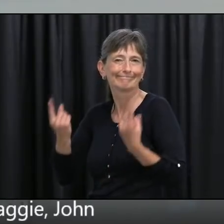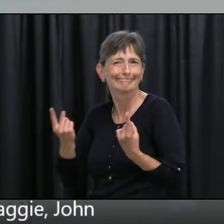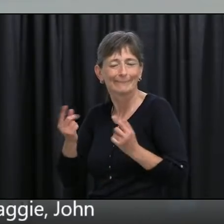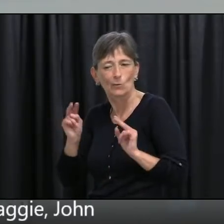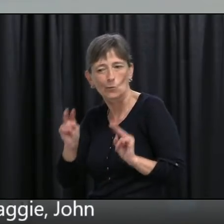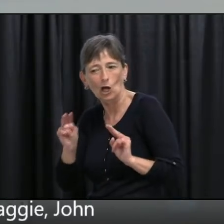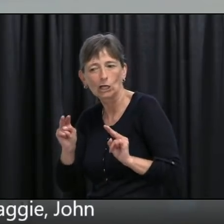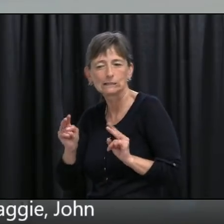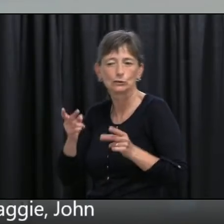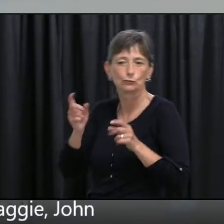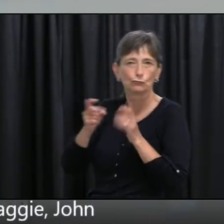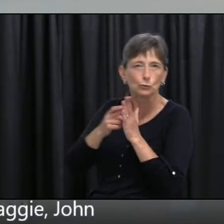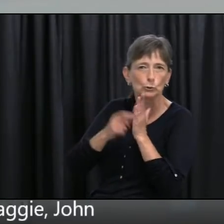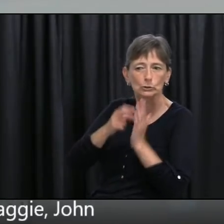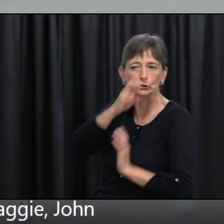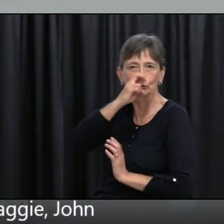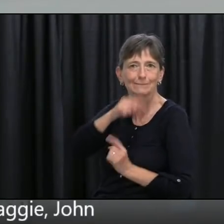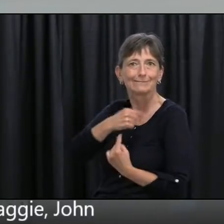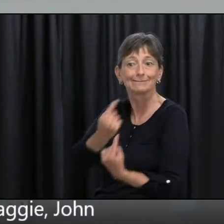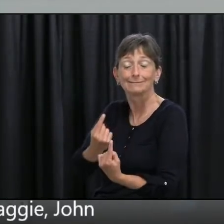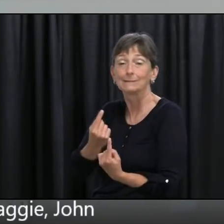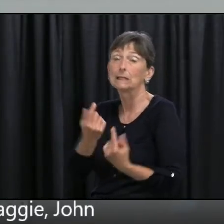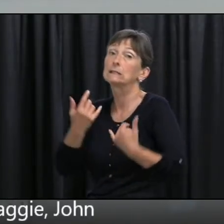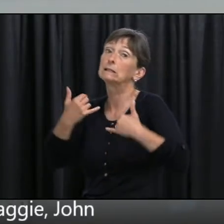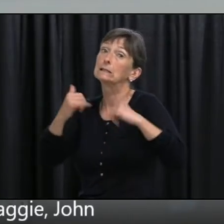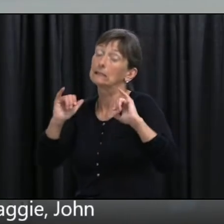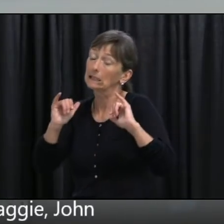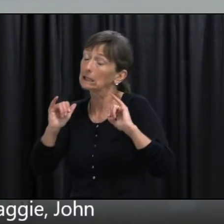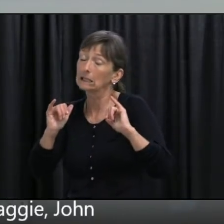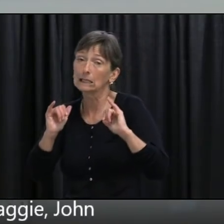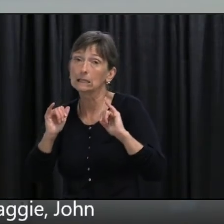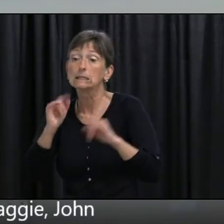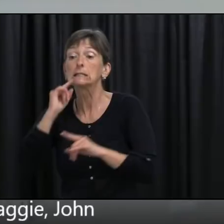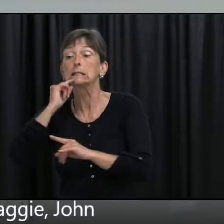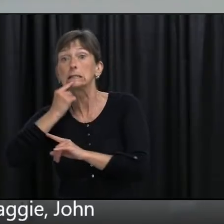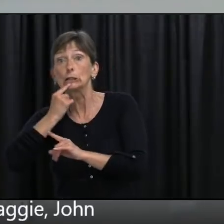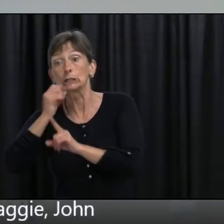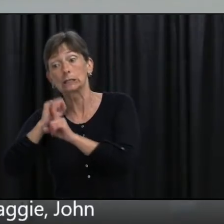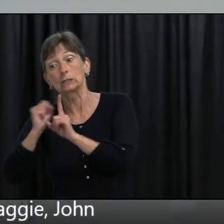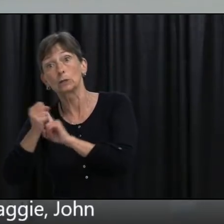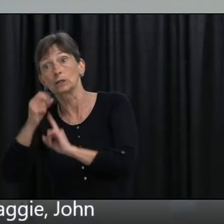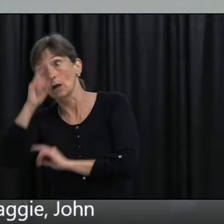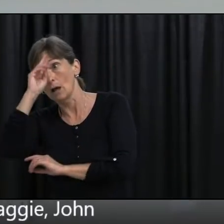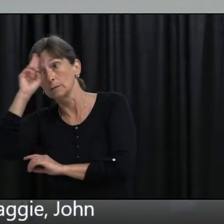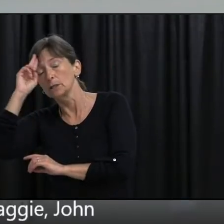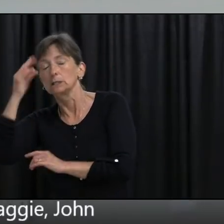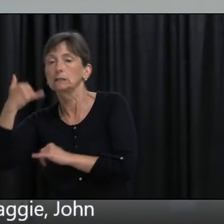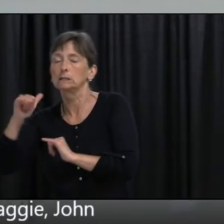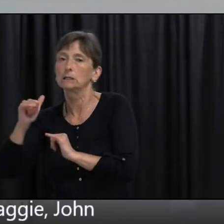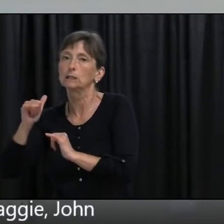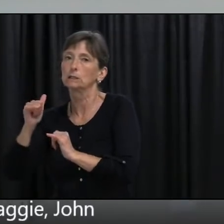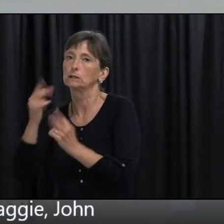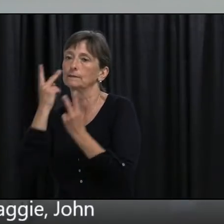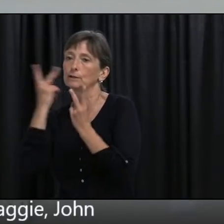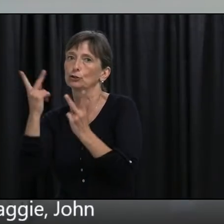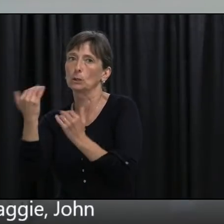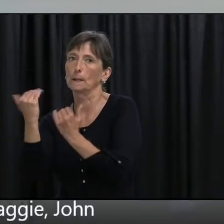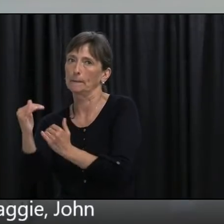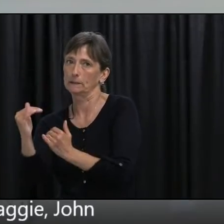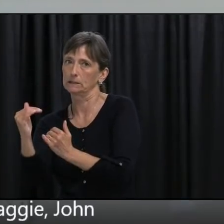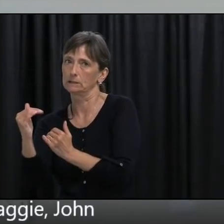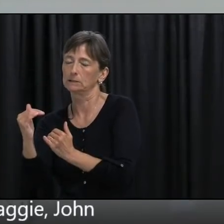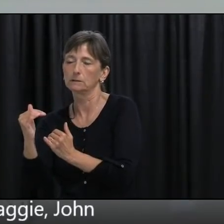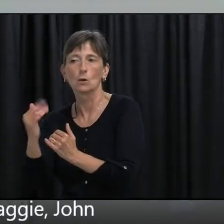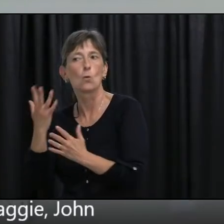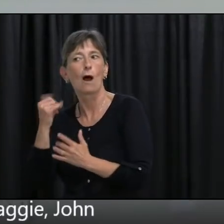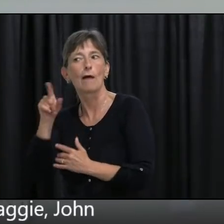pandemic. There are still visitor restrictions in acute care where we have people who are sick or immunocompromised and very susceptible